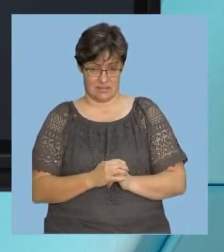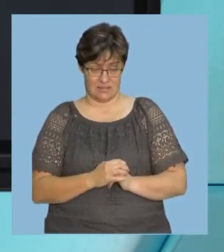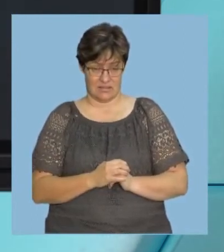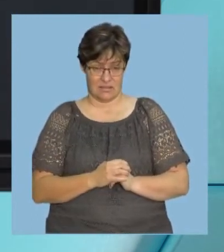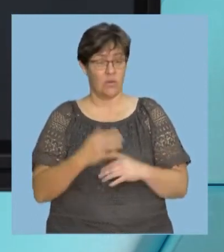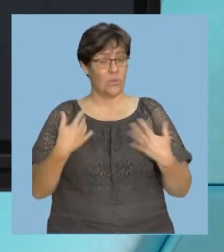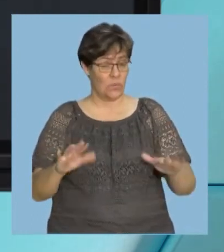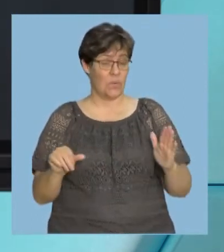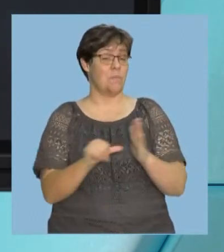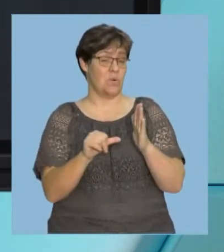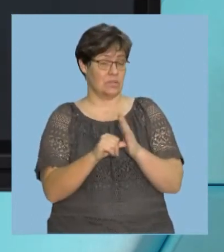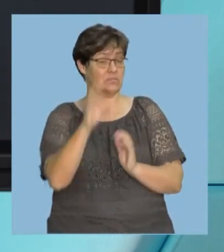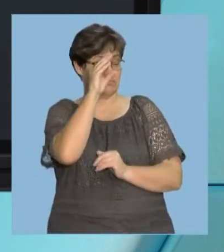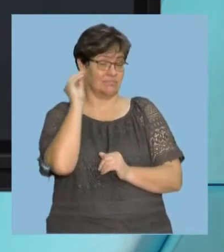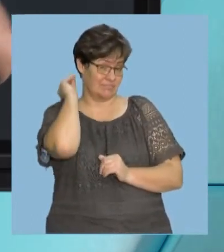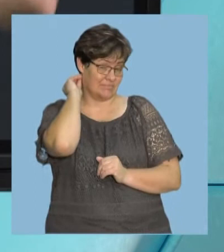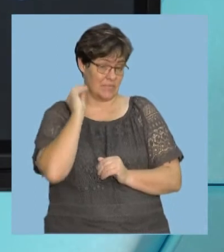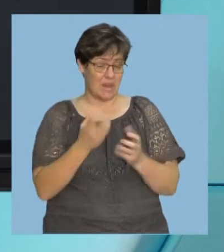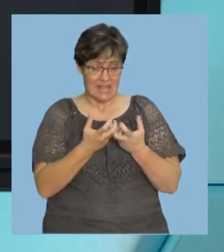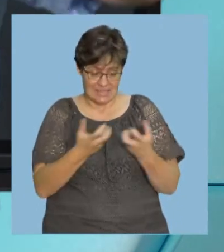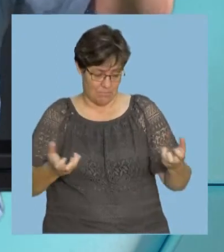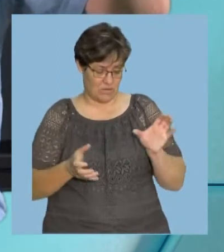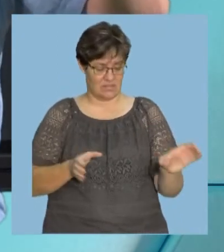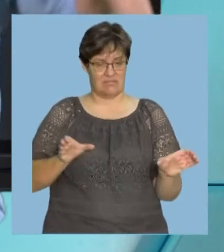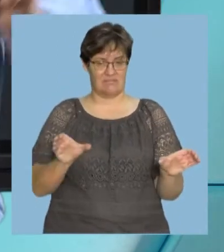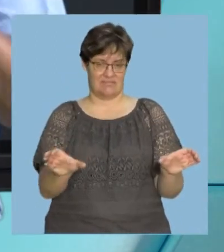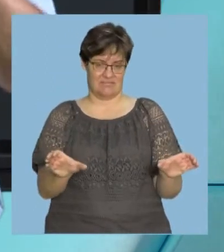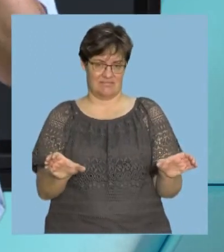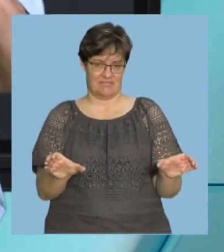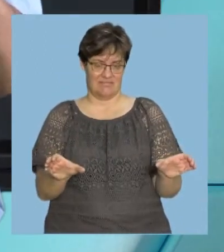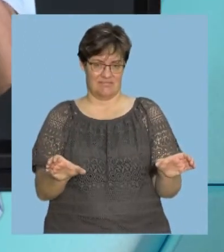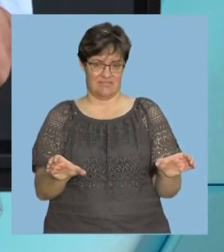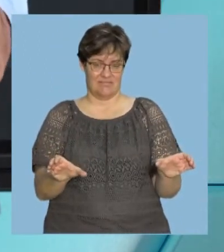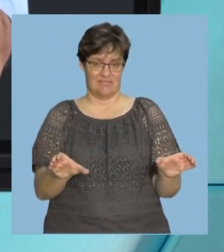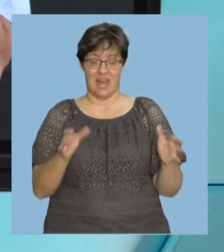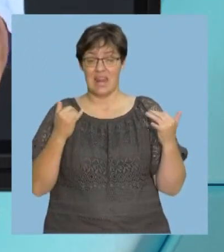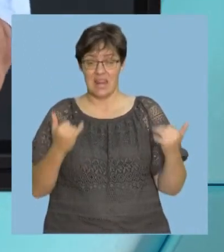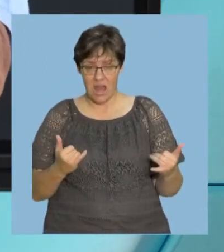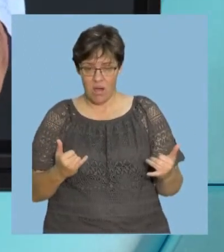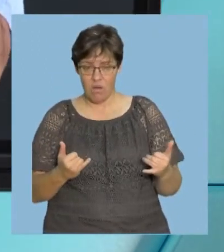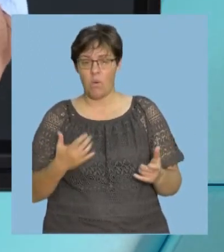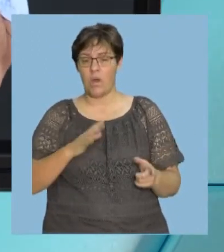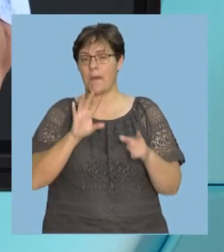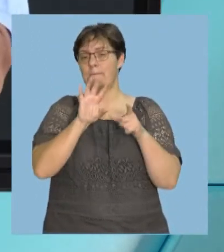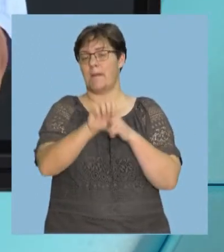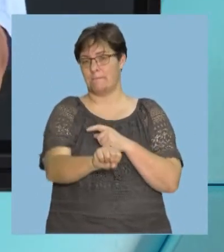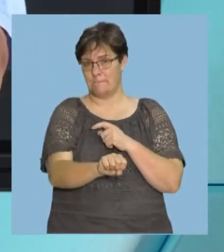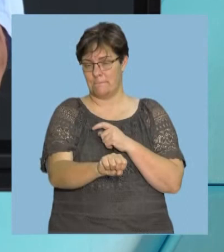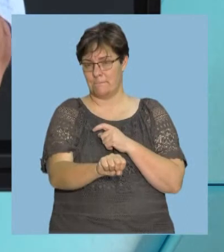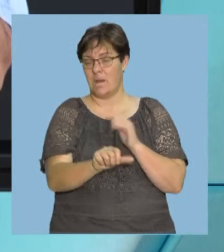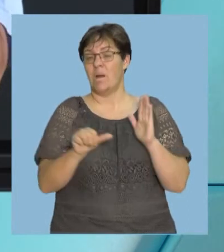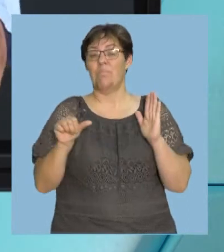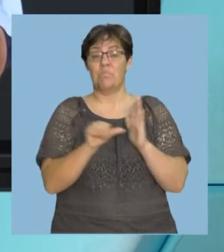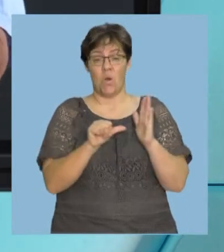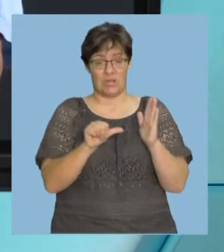Okay, very important for that. They are separate. And this is where we want to get to in defining